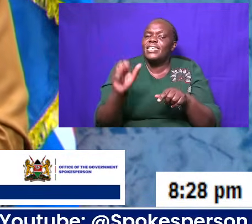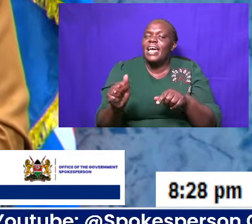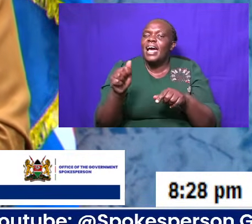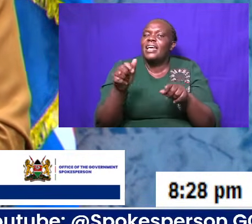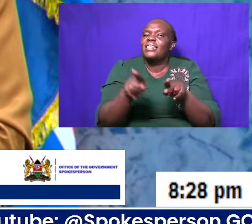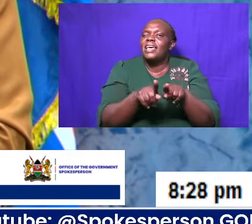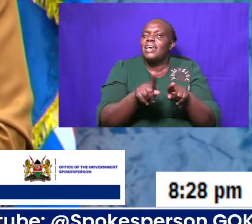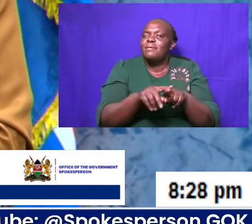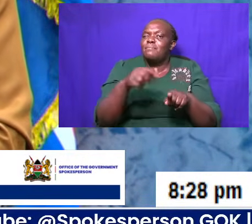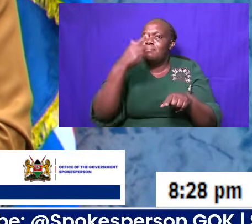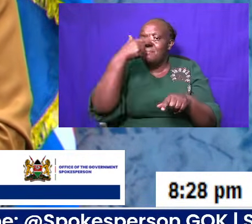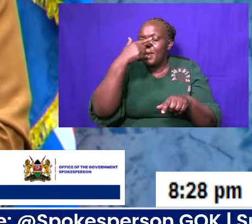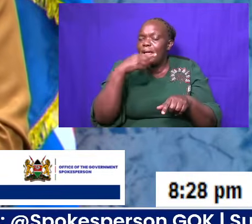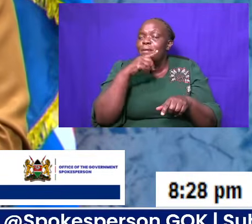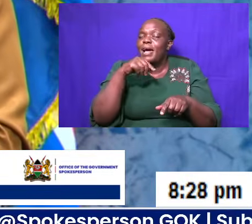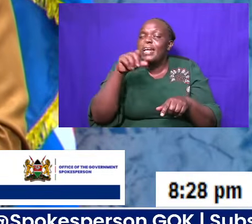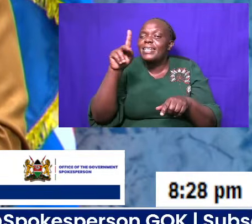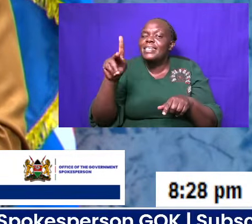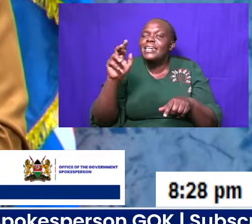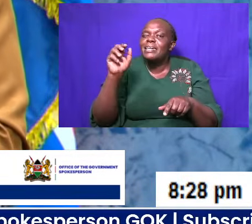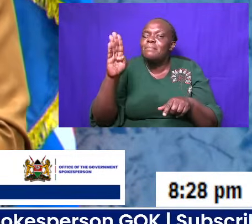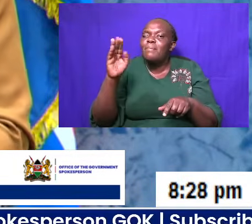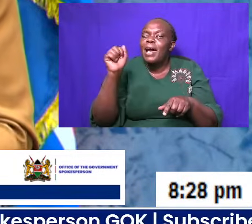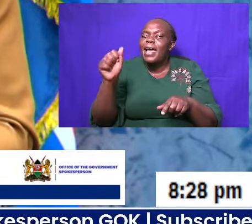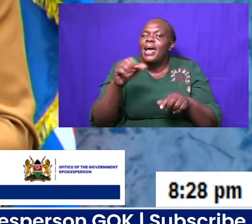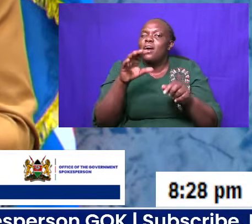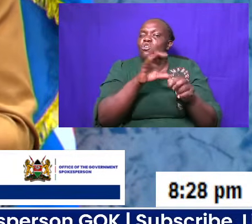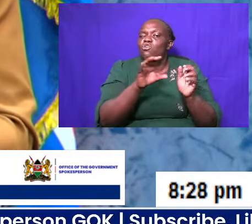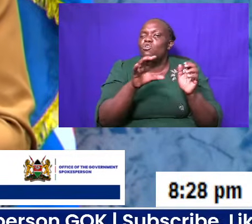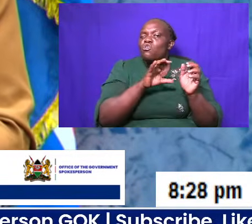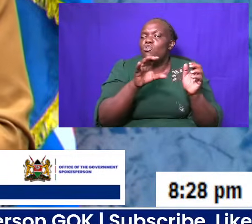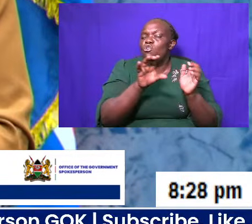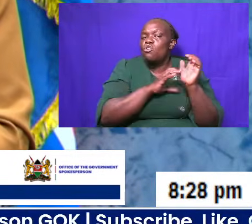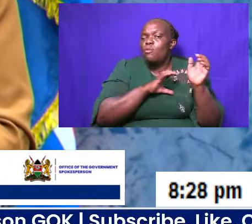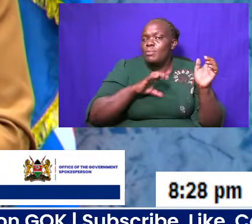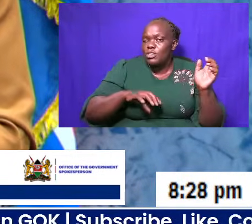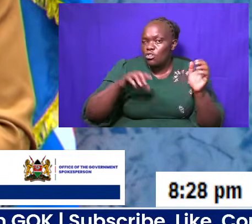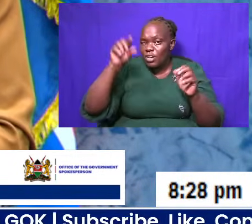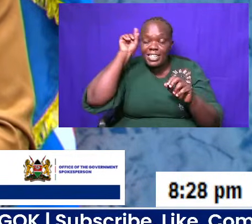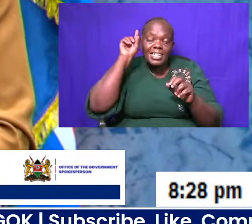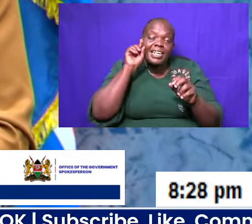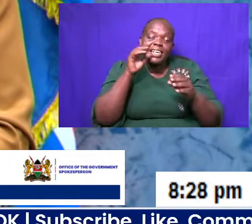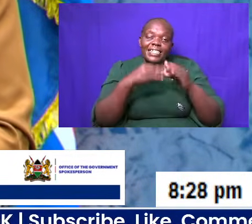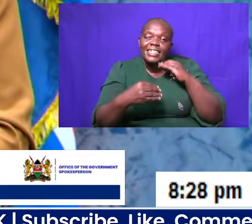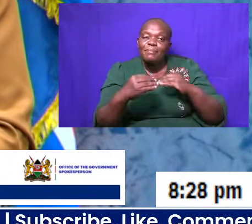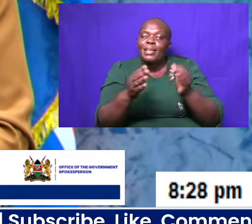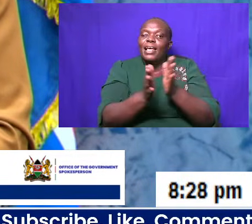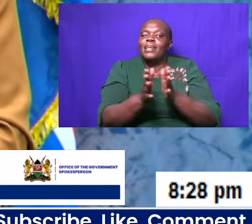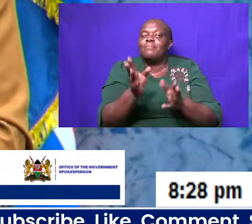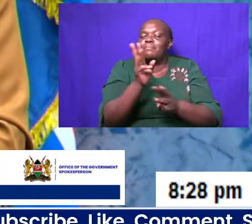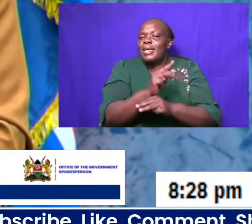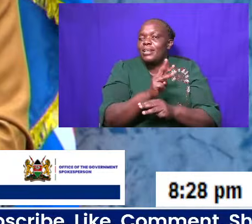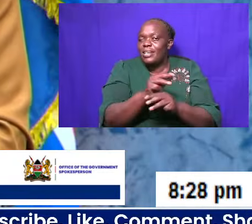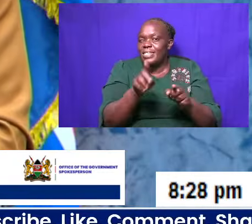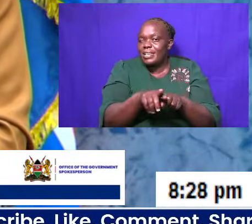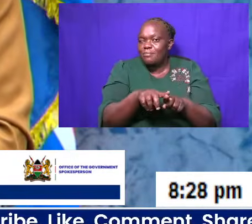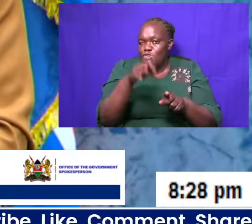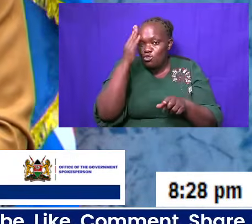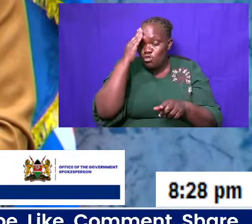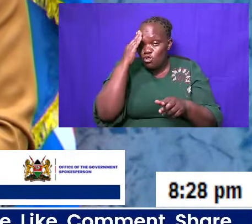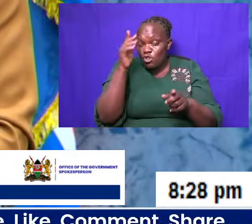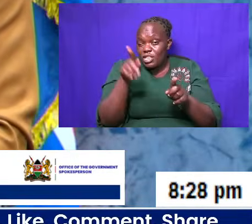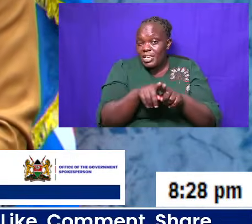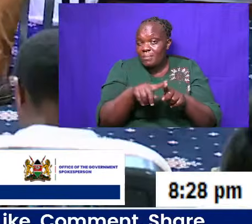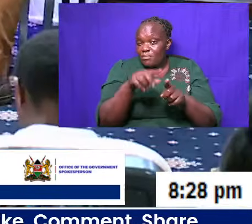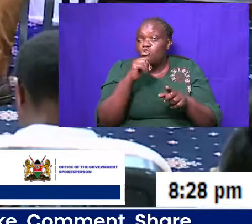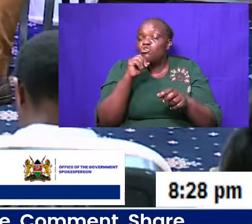Leibuta. We are the ones who conceptualized having an independent commission for gender, disability and minorities. And you know, if we had we not